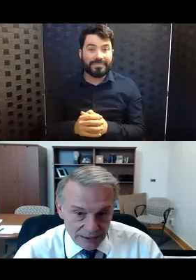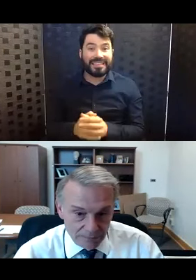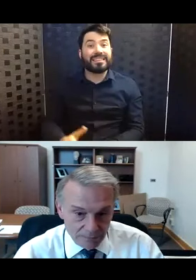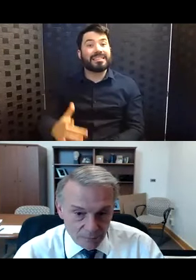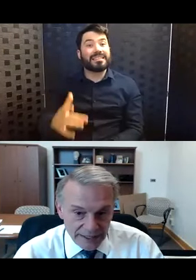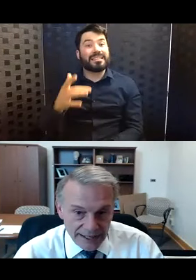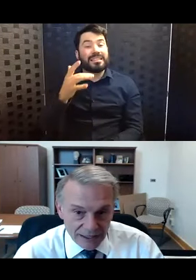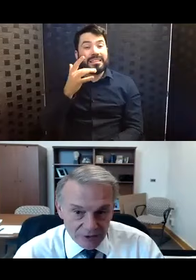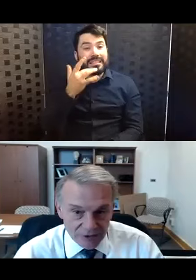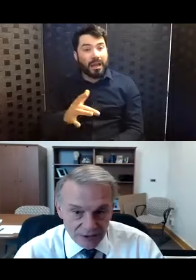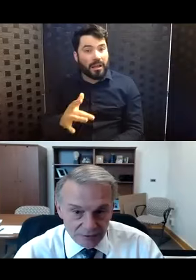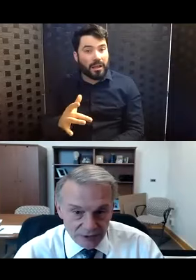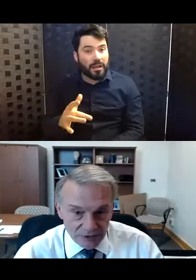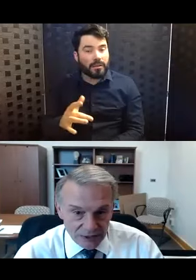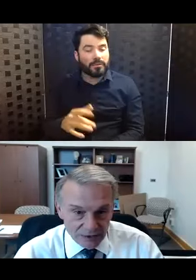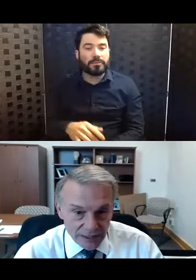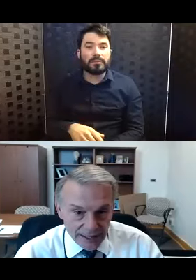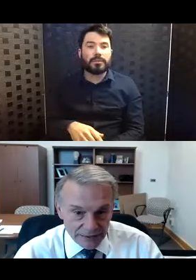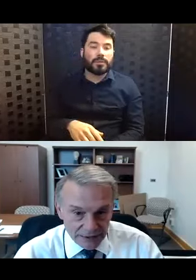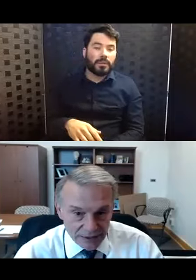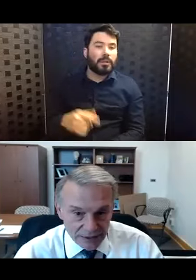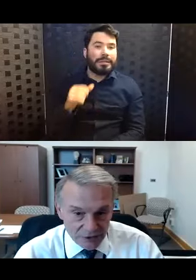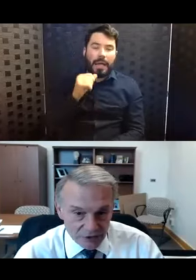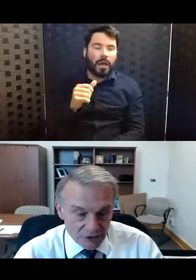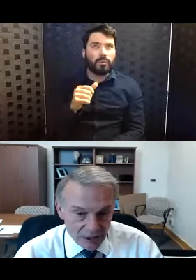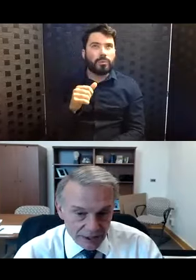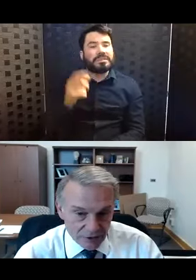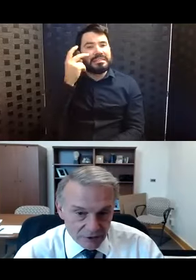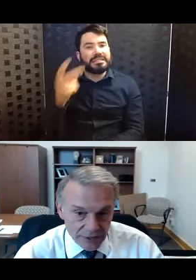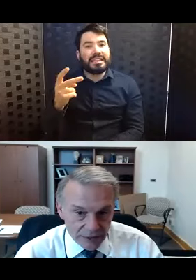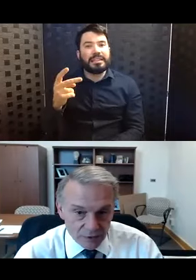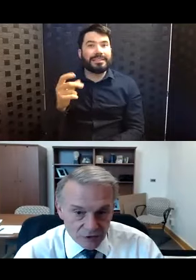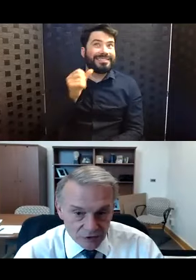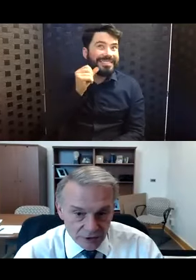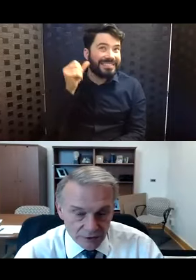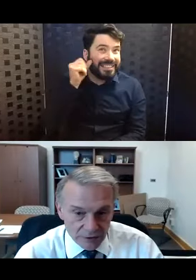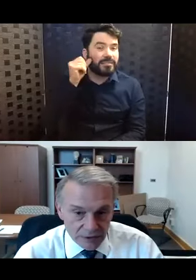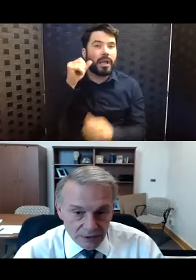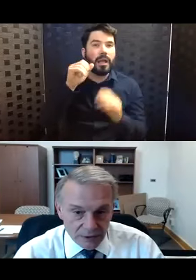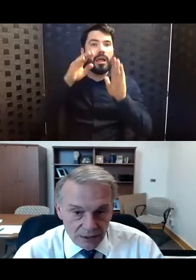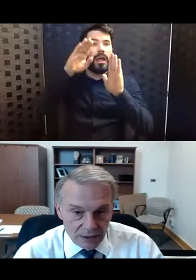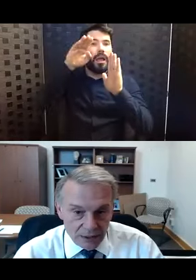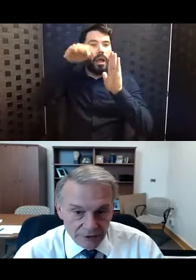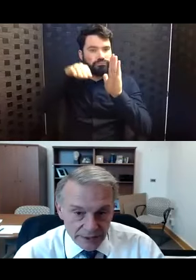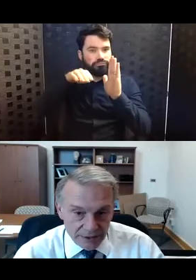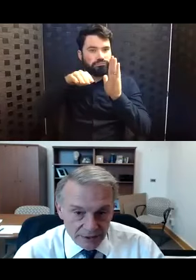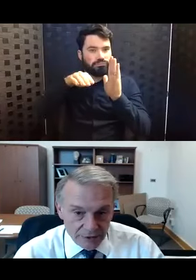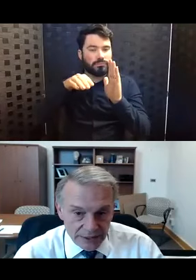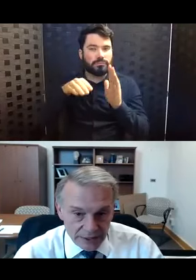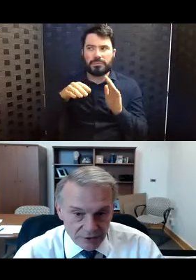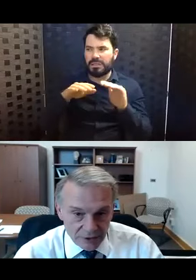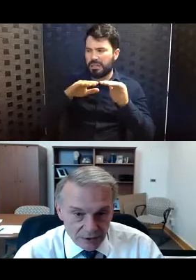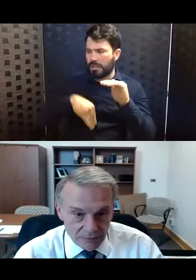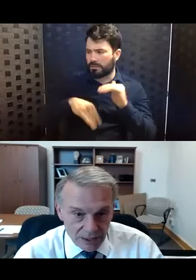Fortunately, we've seen a flattening and even decline. Yesterday, there was just under